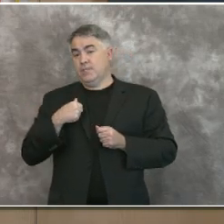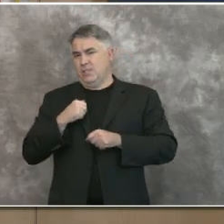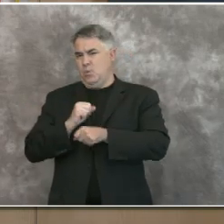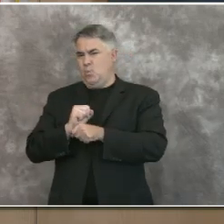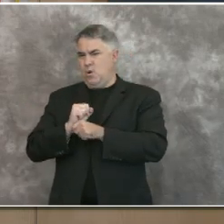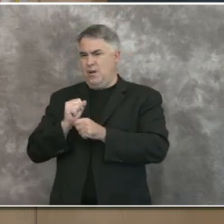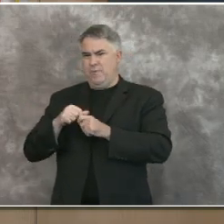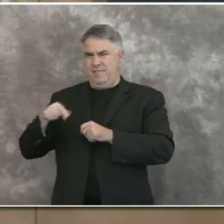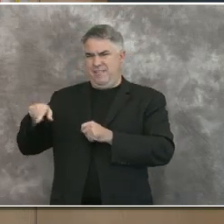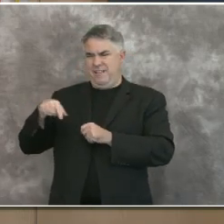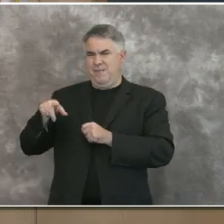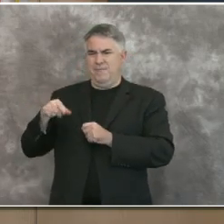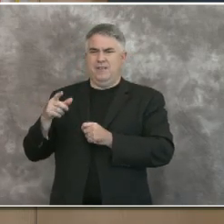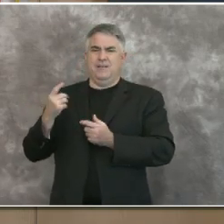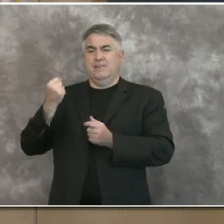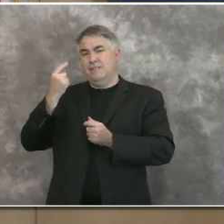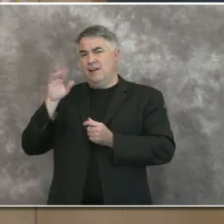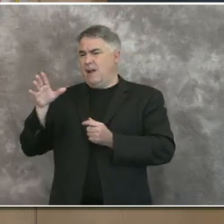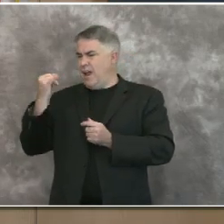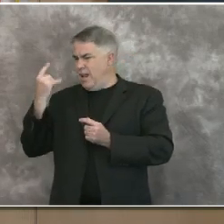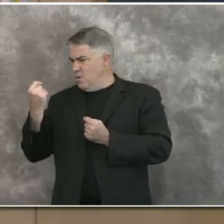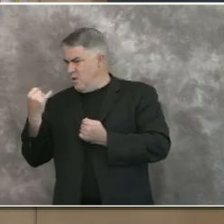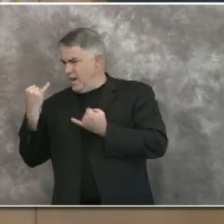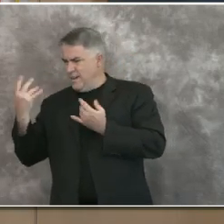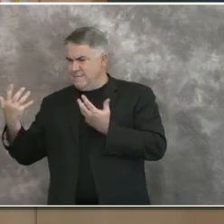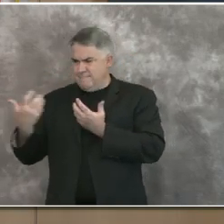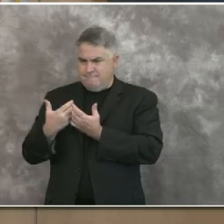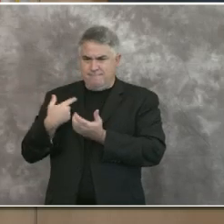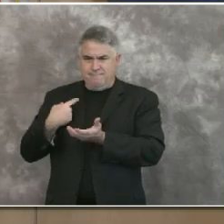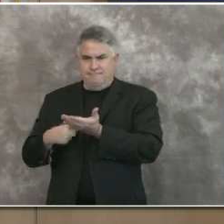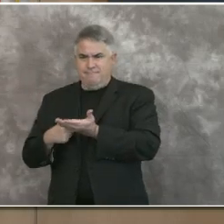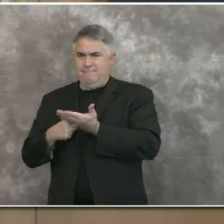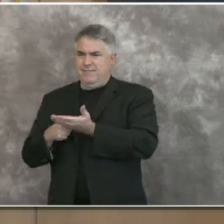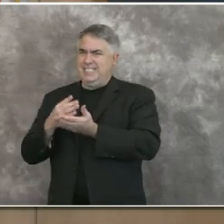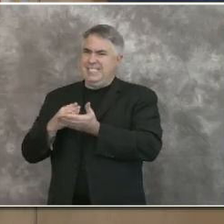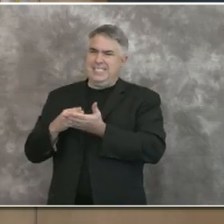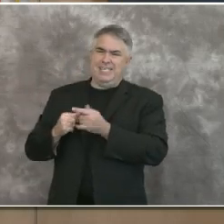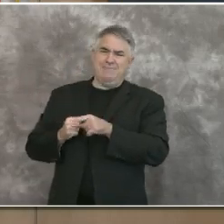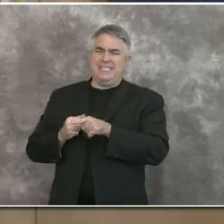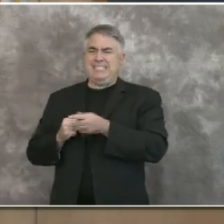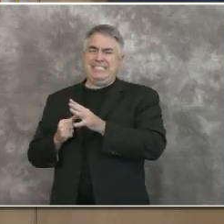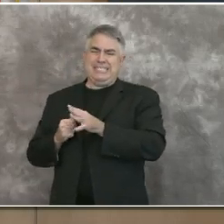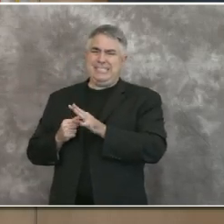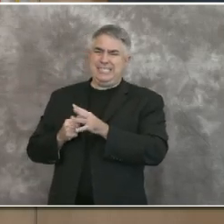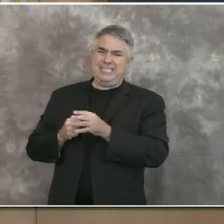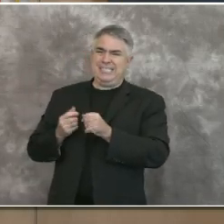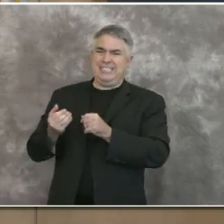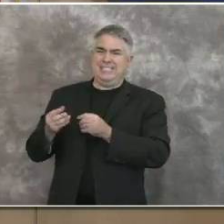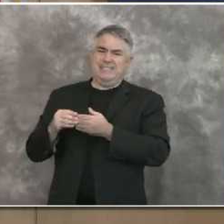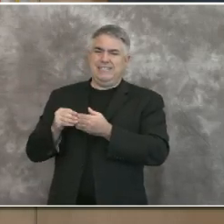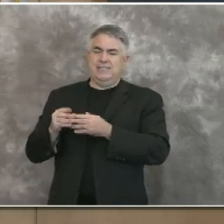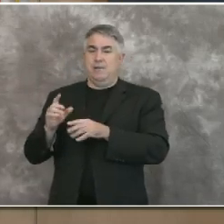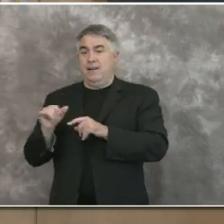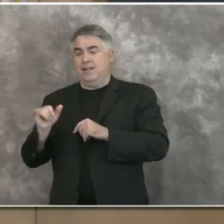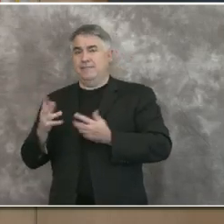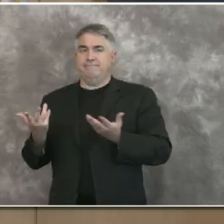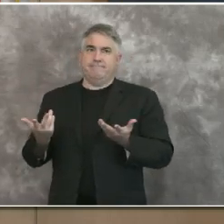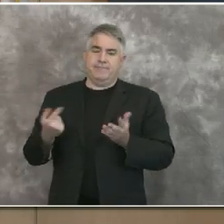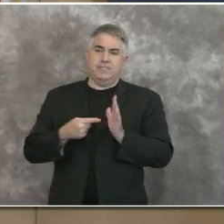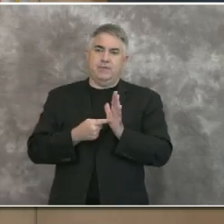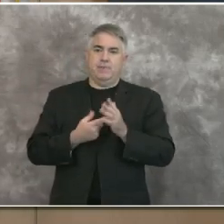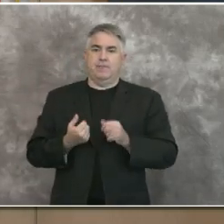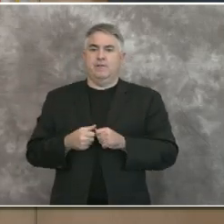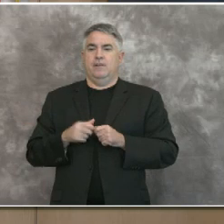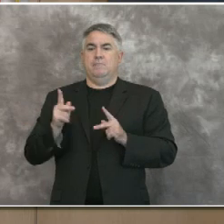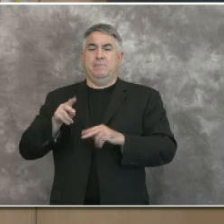on their ideas and suggestions around easing some of the restrictions on the beaches, potentially allowing things like sitting